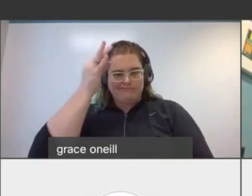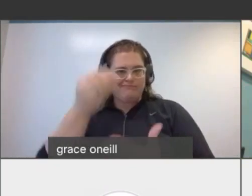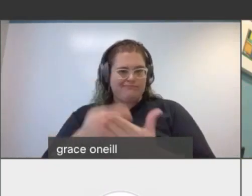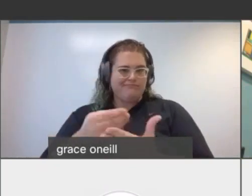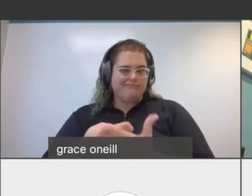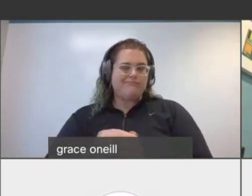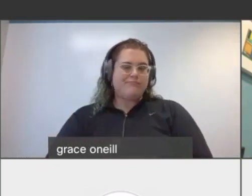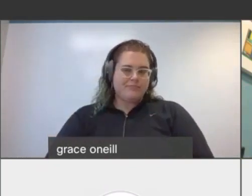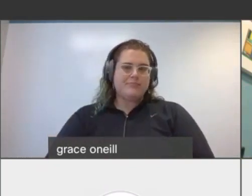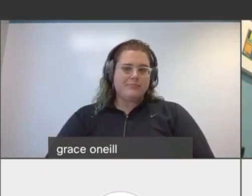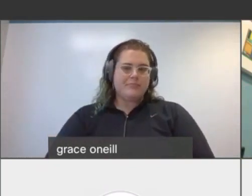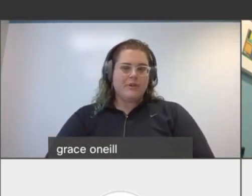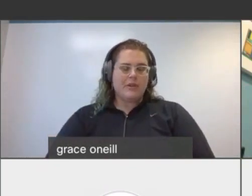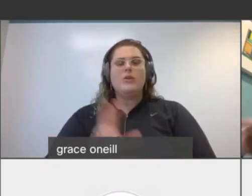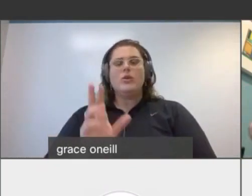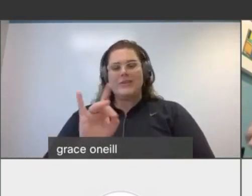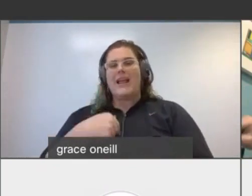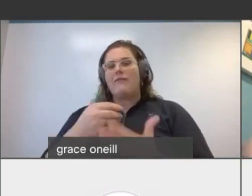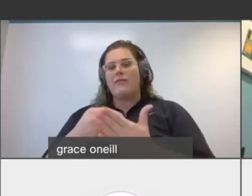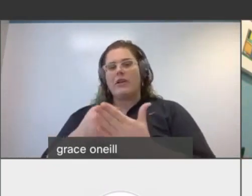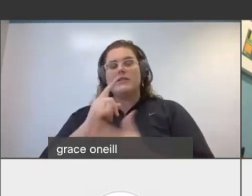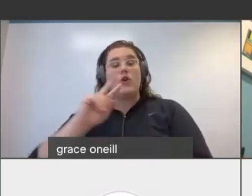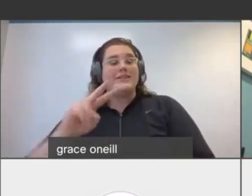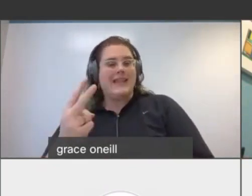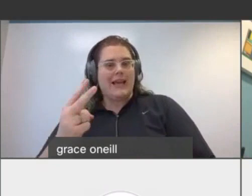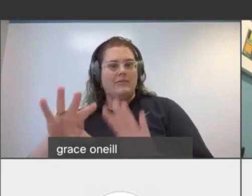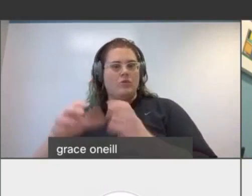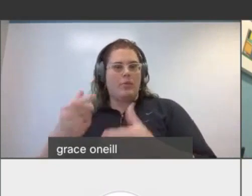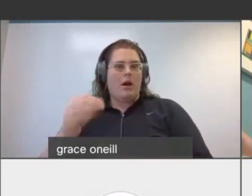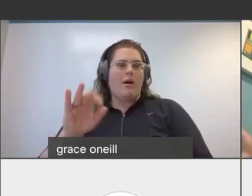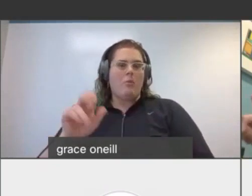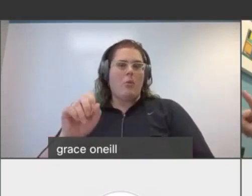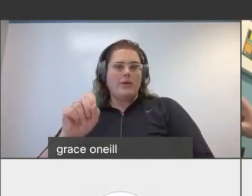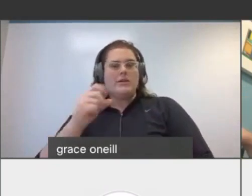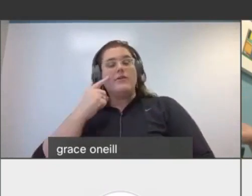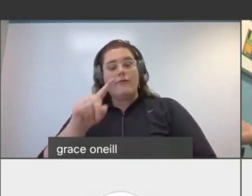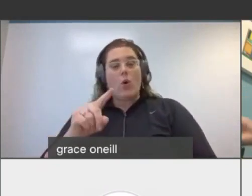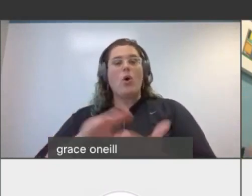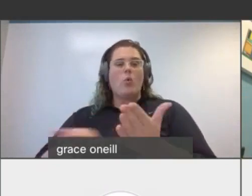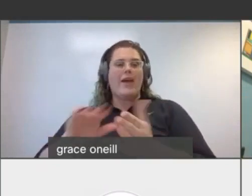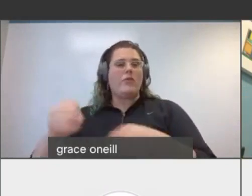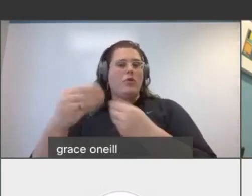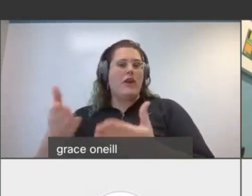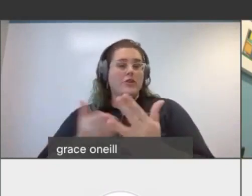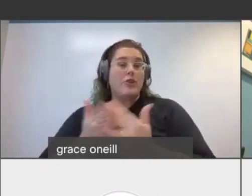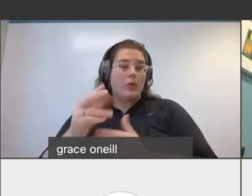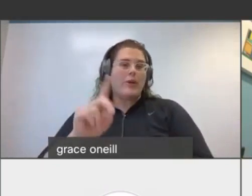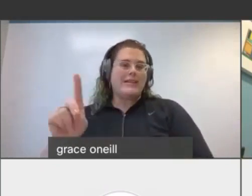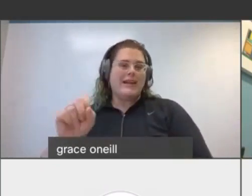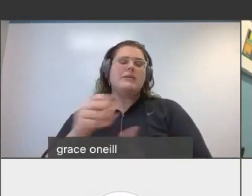There were funds put in for a second year of those bonuses for waiver providers through DDS's budget.